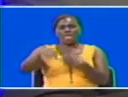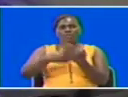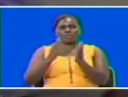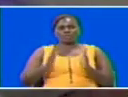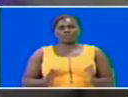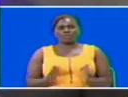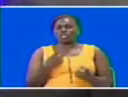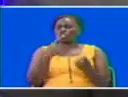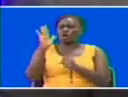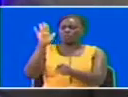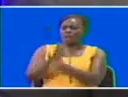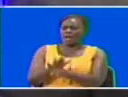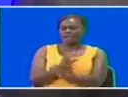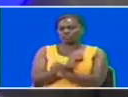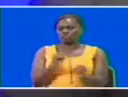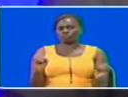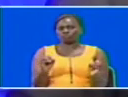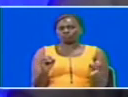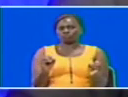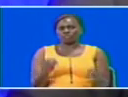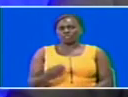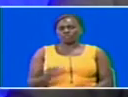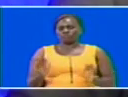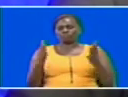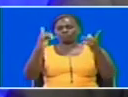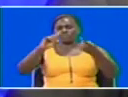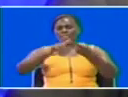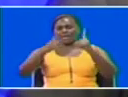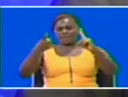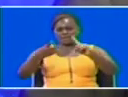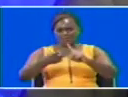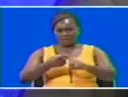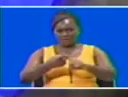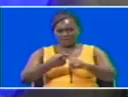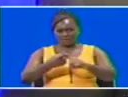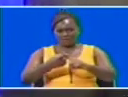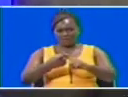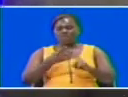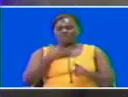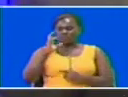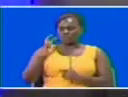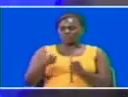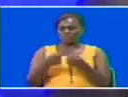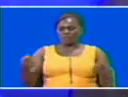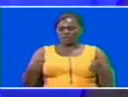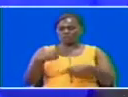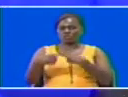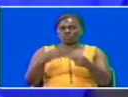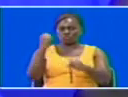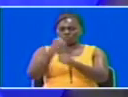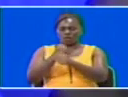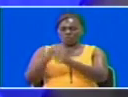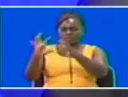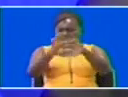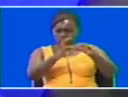let me not talk too much. It's just to say congratulations to the Standard. I'm looking forward to seeing this paper and continued collaboration with